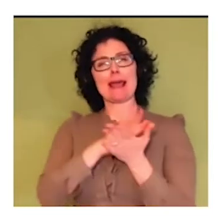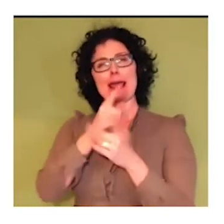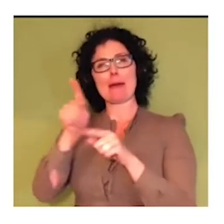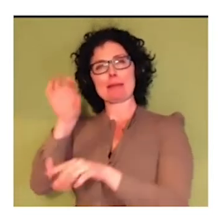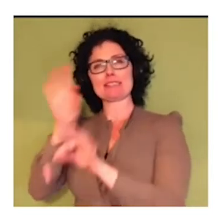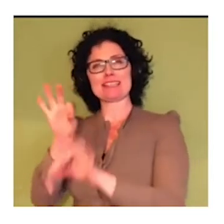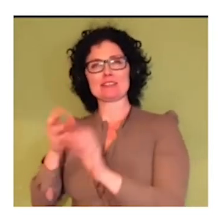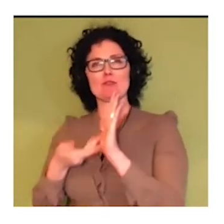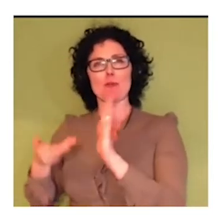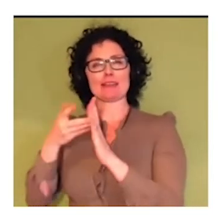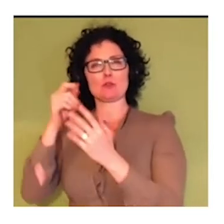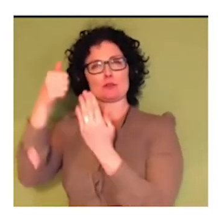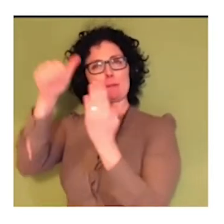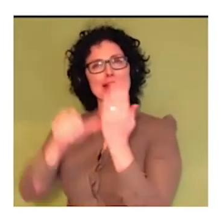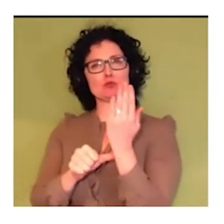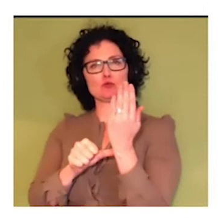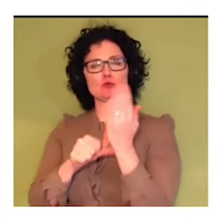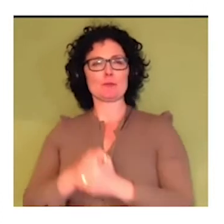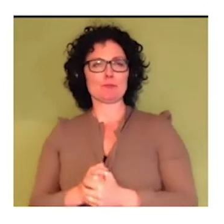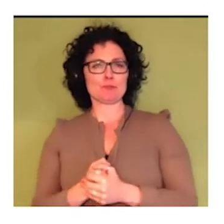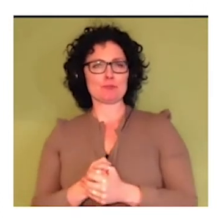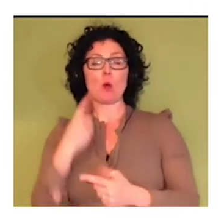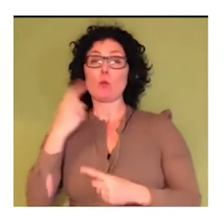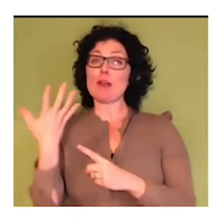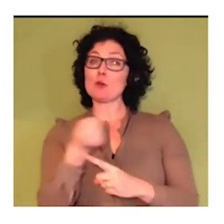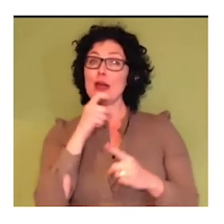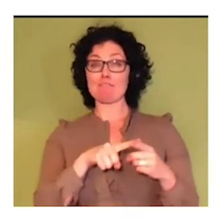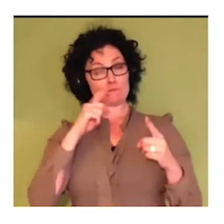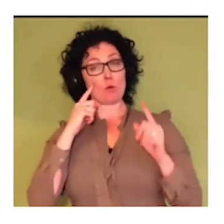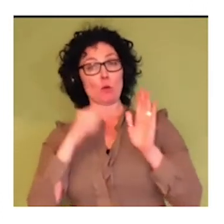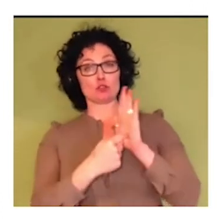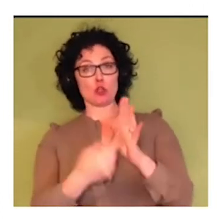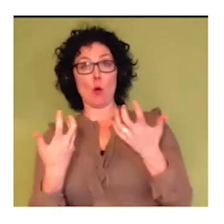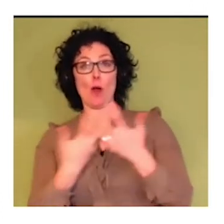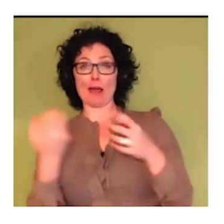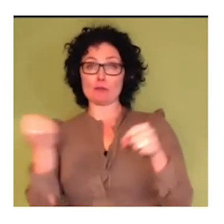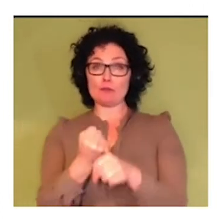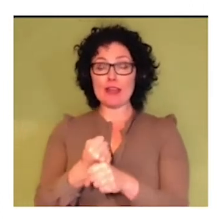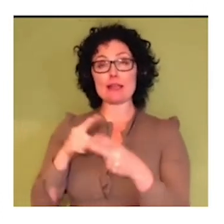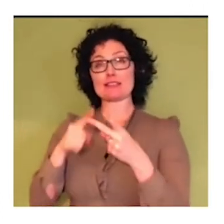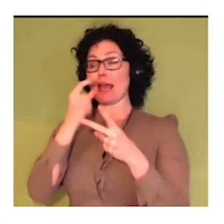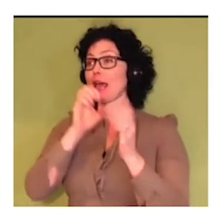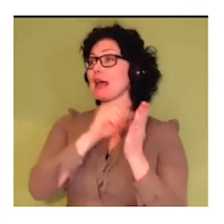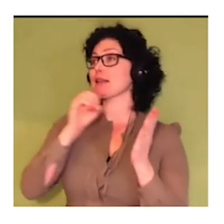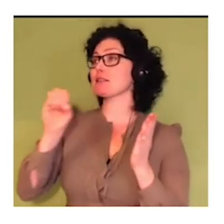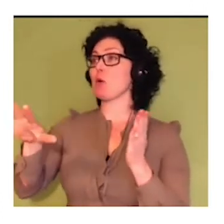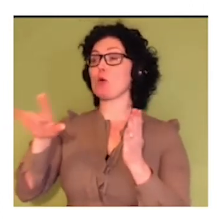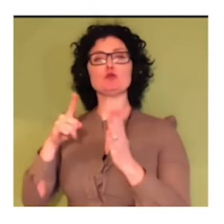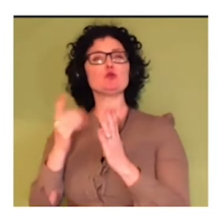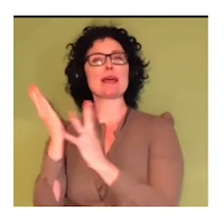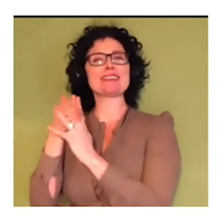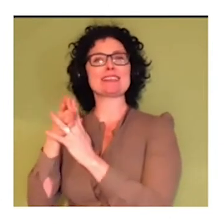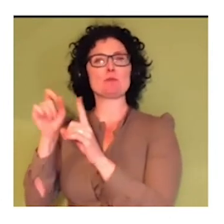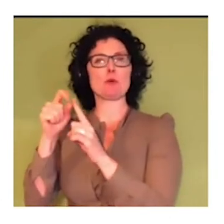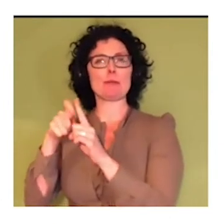your document and give you feedback on accessibility and how to remediate. And it'll also allow you to export to an accessible PDF as well.